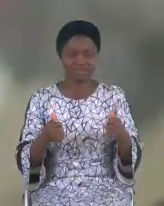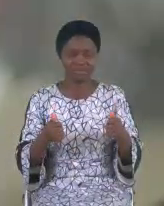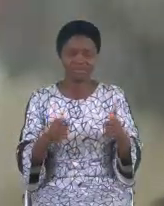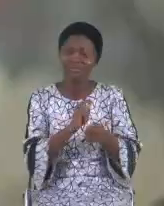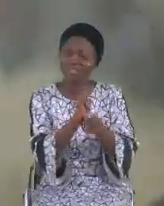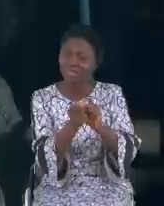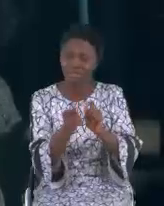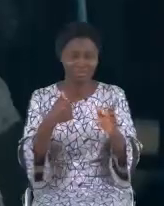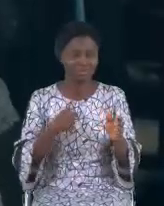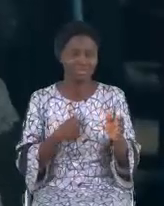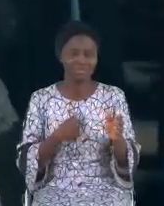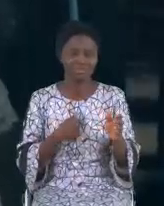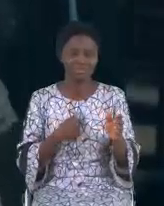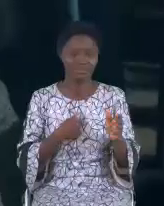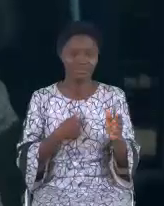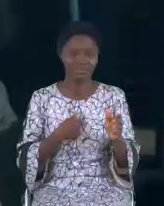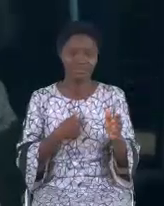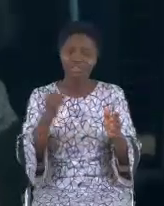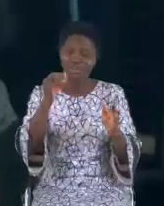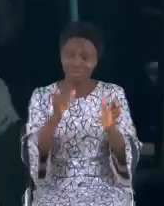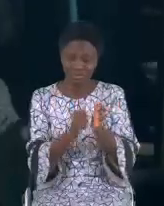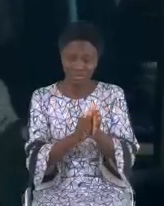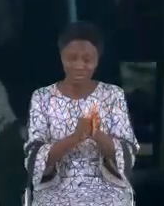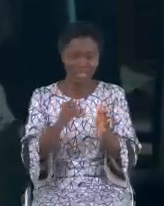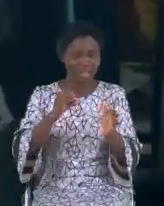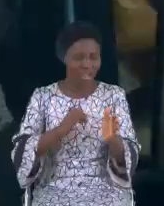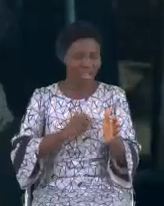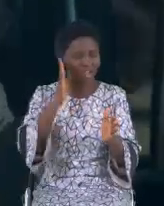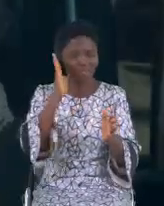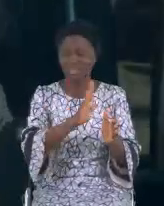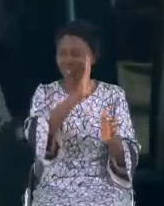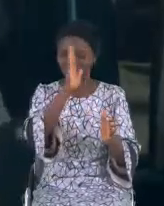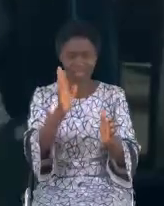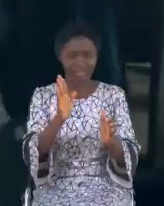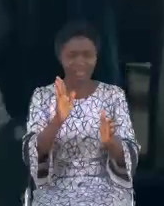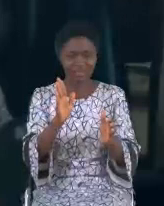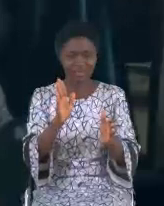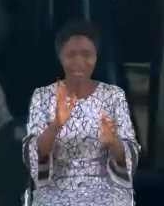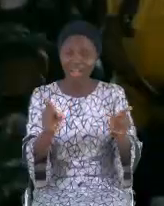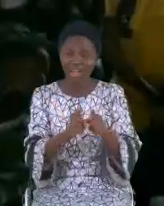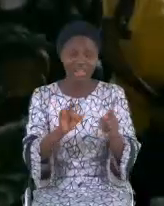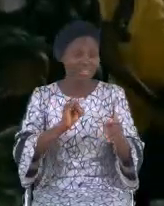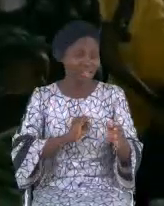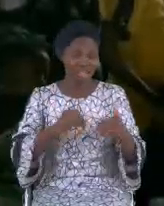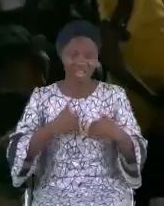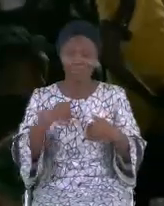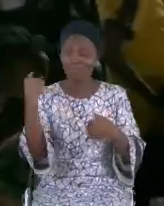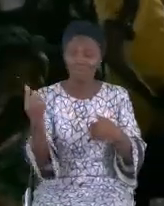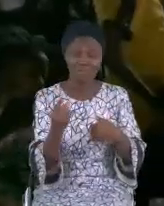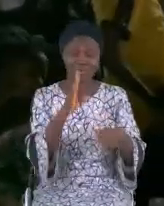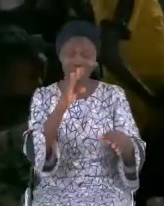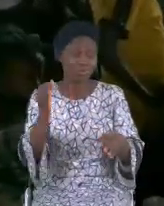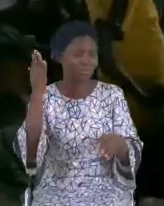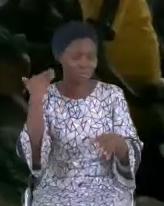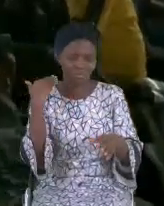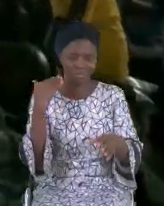me so that I will never be as I've always been. Lord,